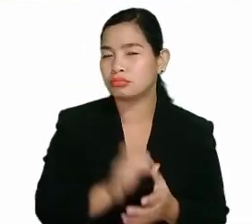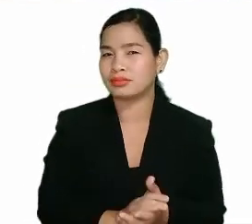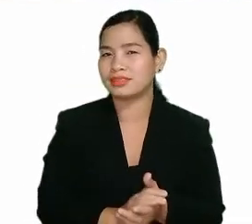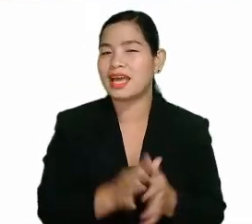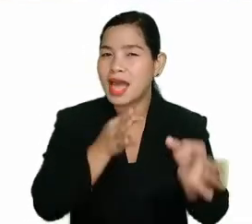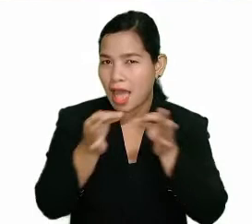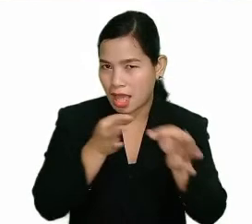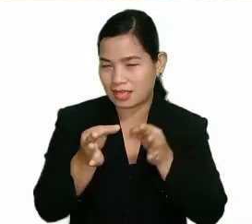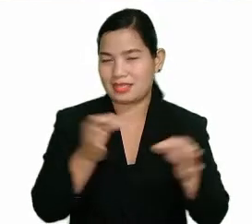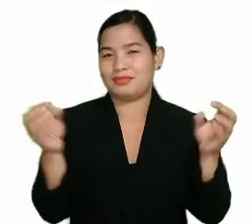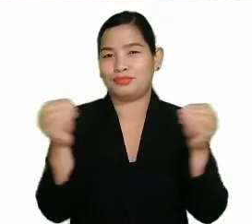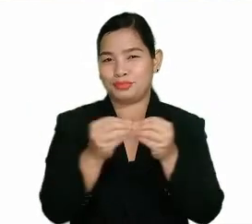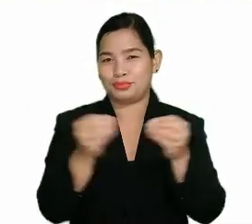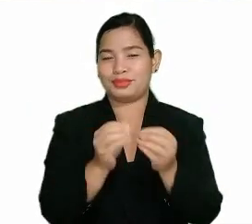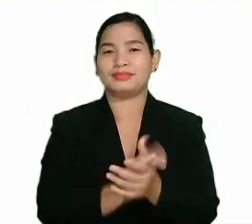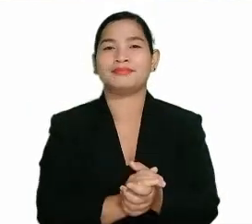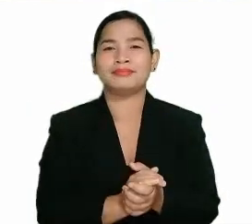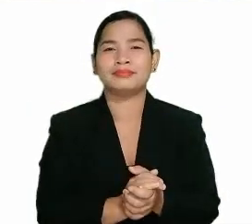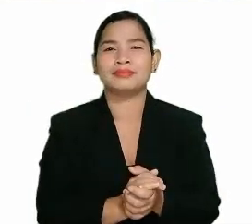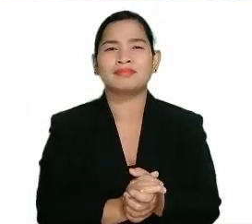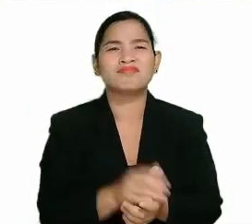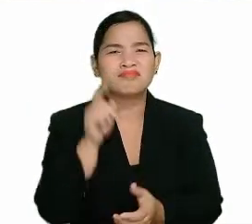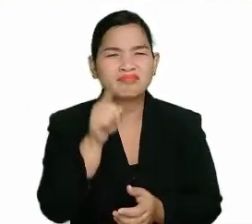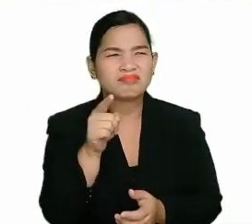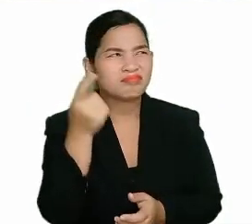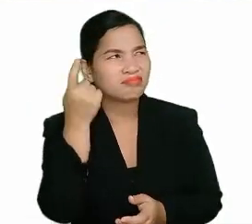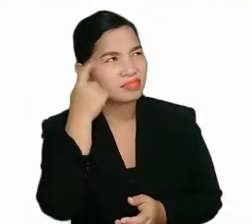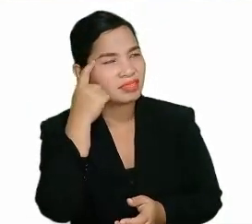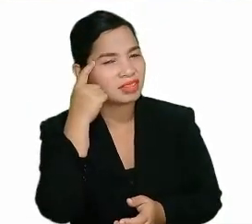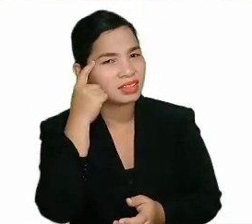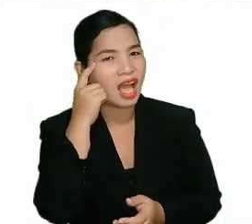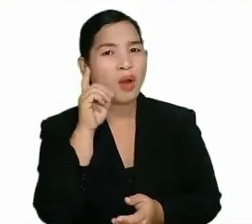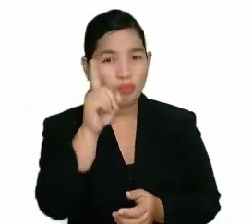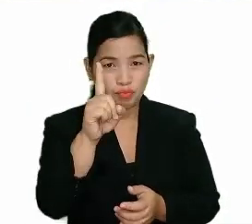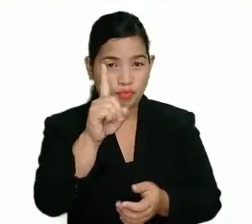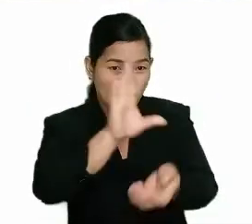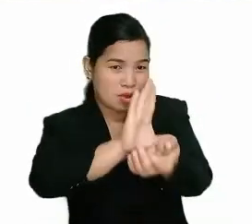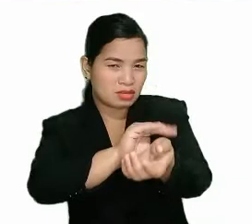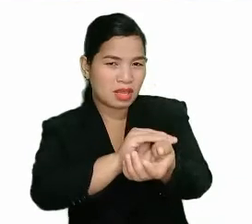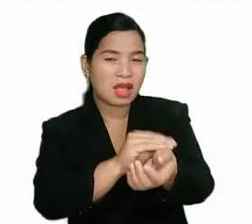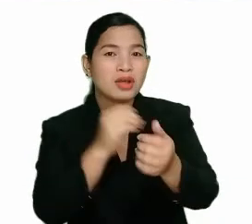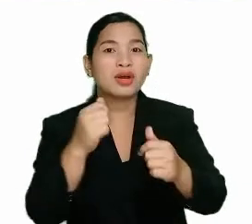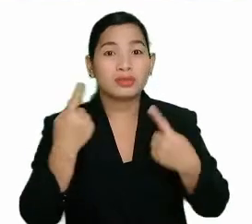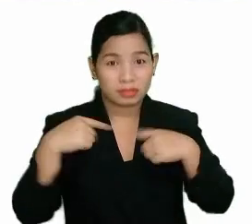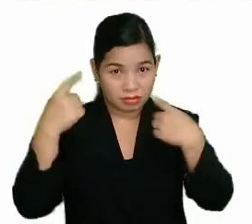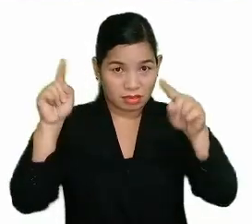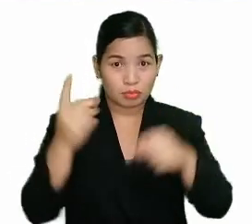Elaborate your answer. Do you think single-celled microorganisms could survive on its